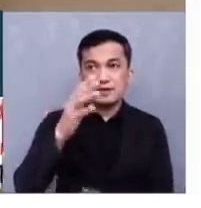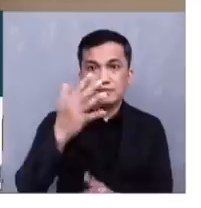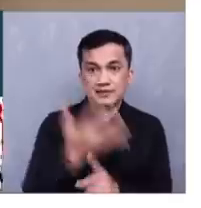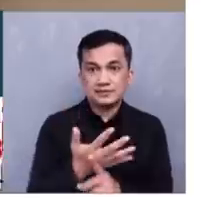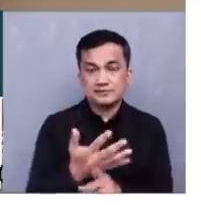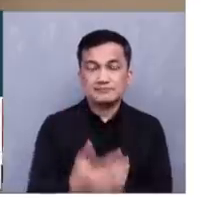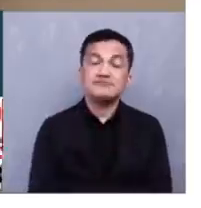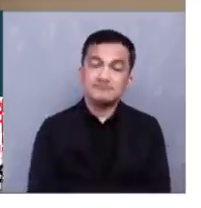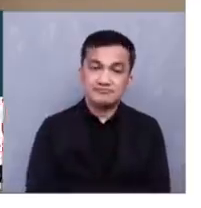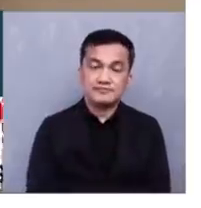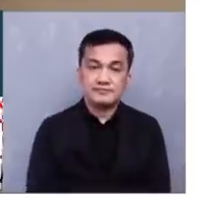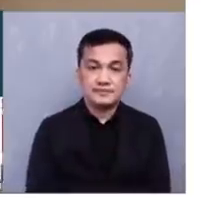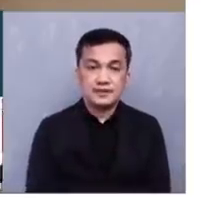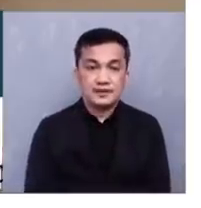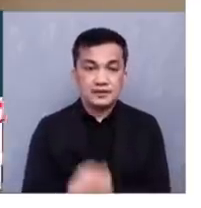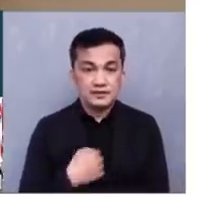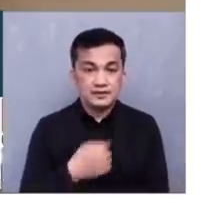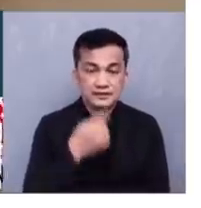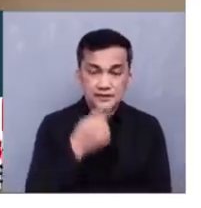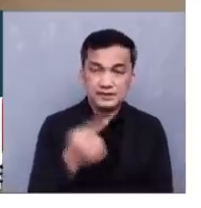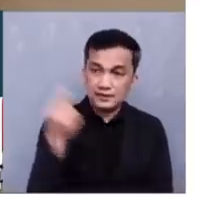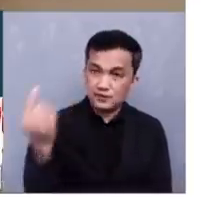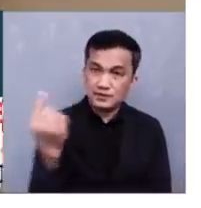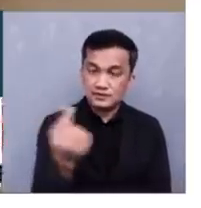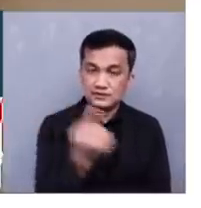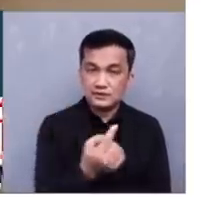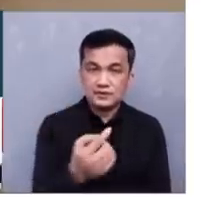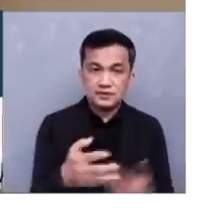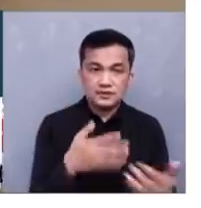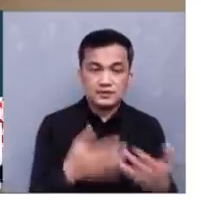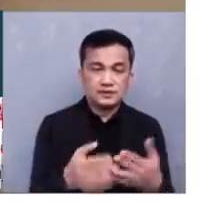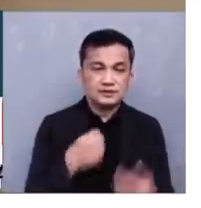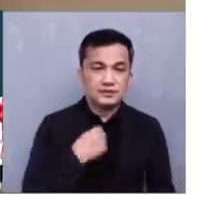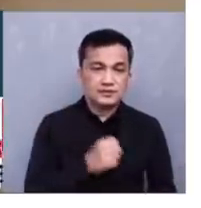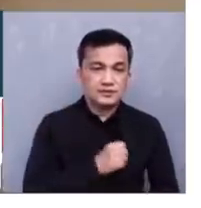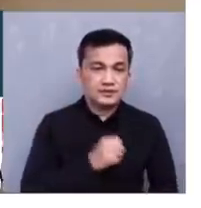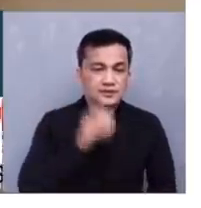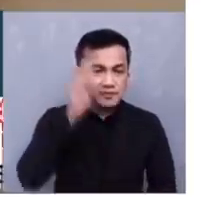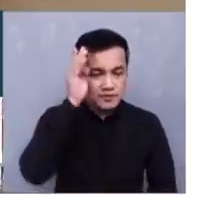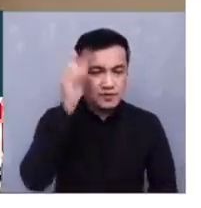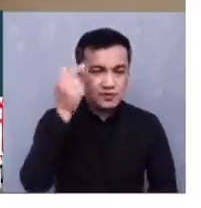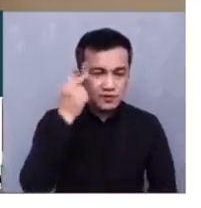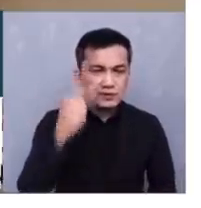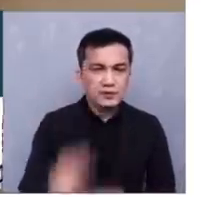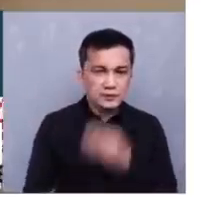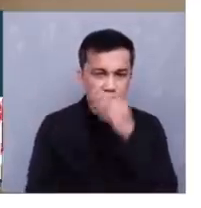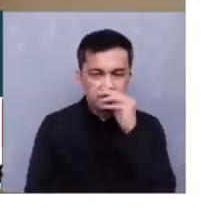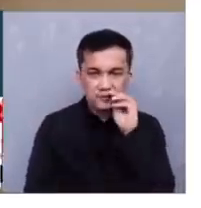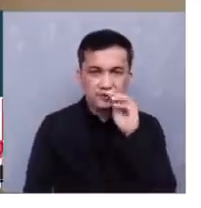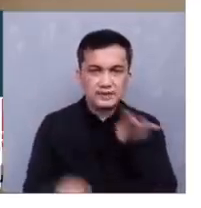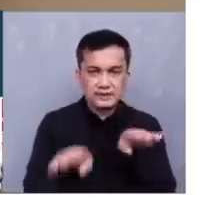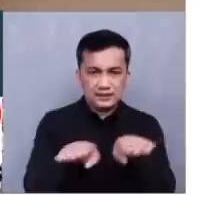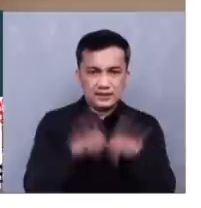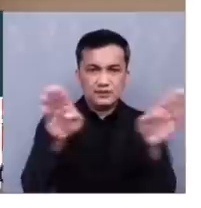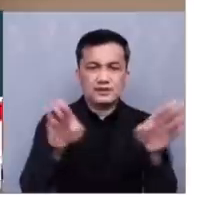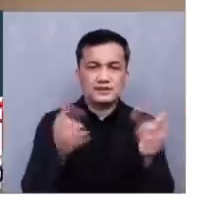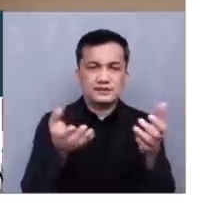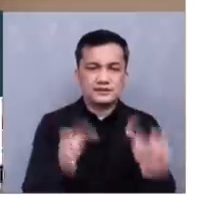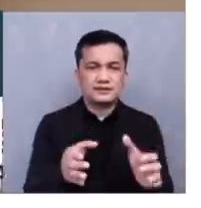I said, each one, even Senator Bongo and Senator Pacquiao, has an equal chance to win this.